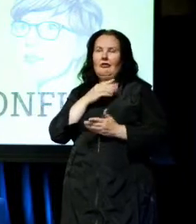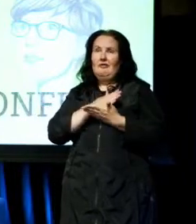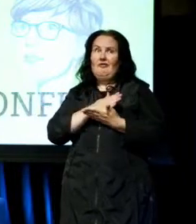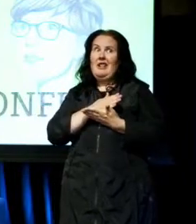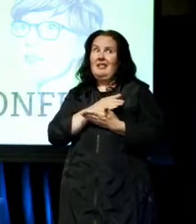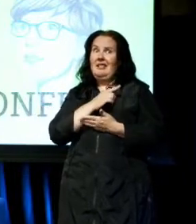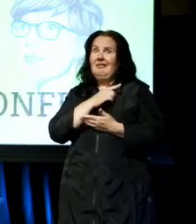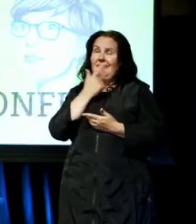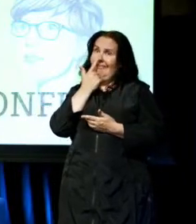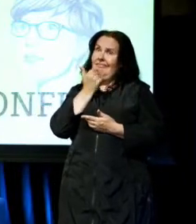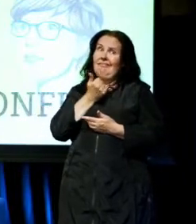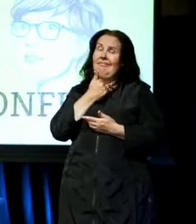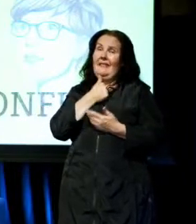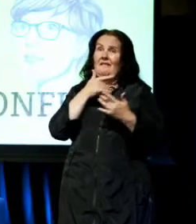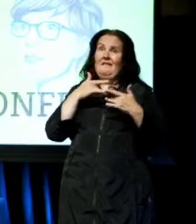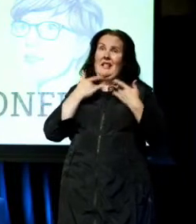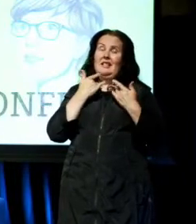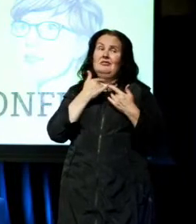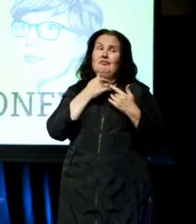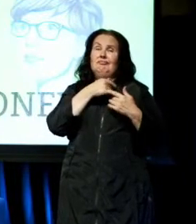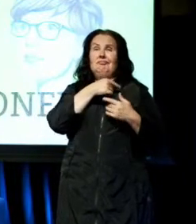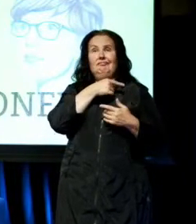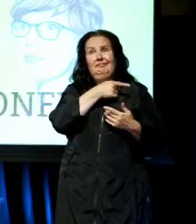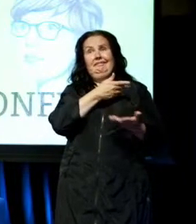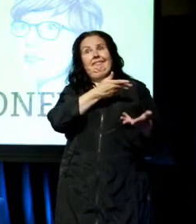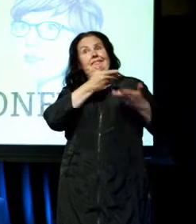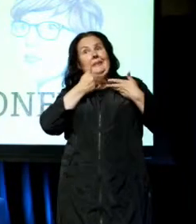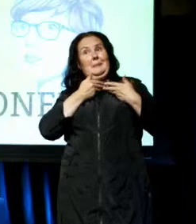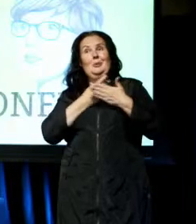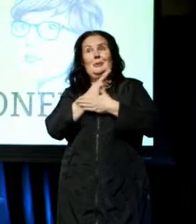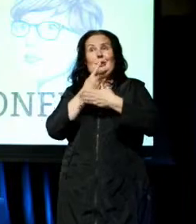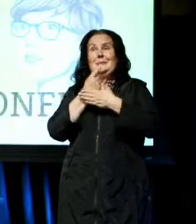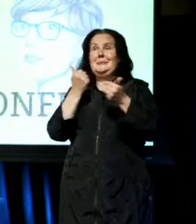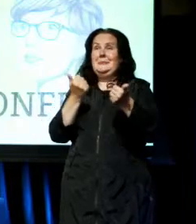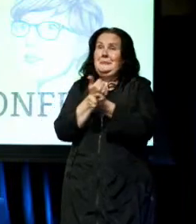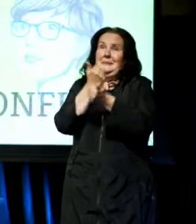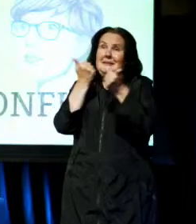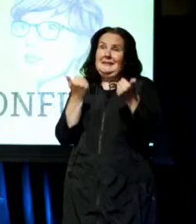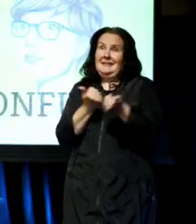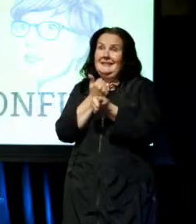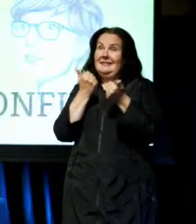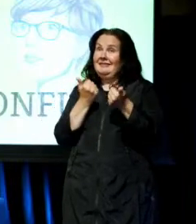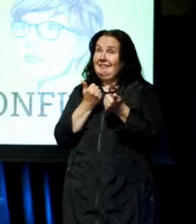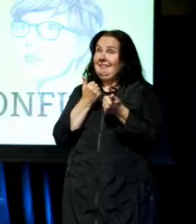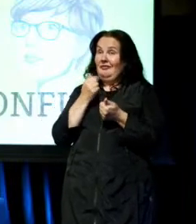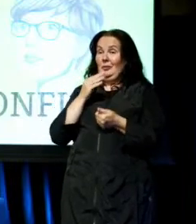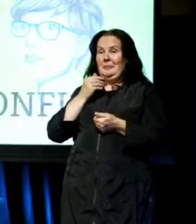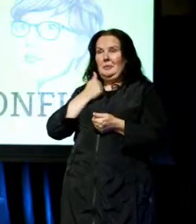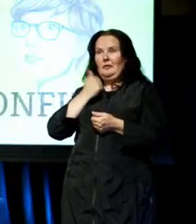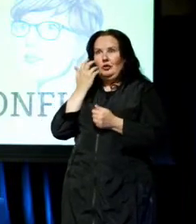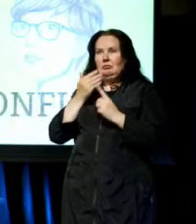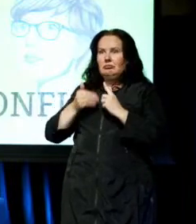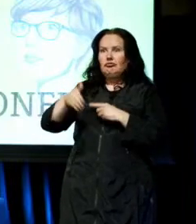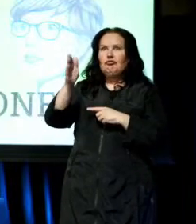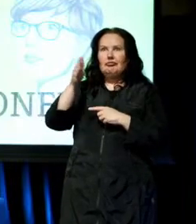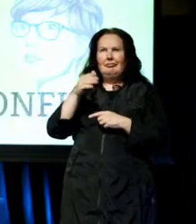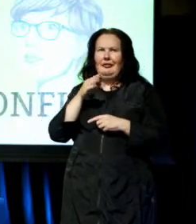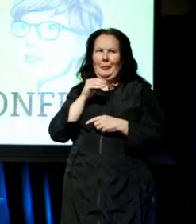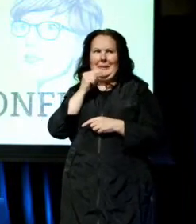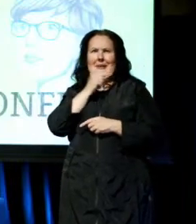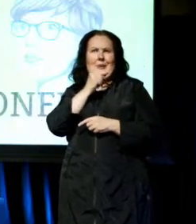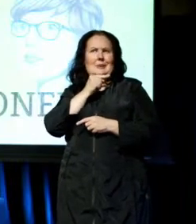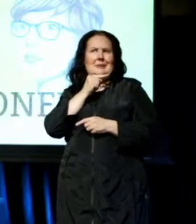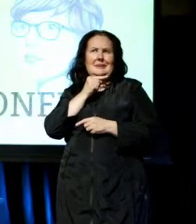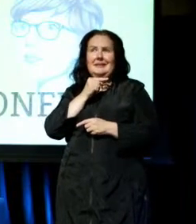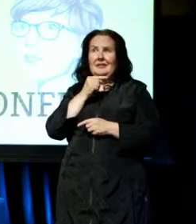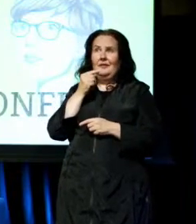television. And this guy's doing honours in screenwriting. He's like, I know. Look,